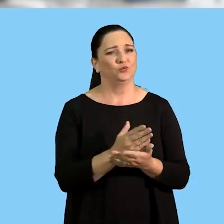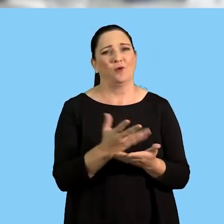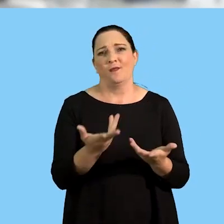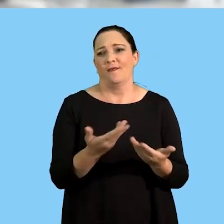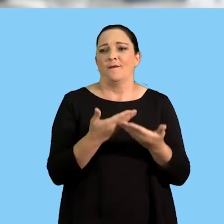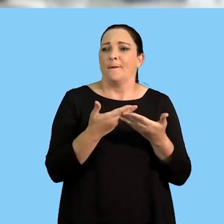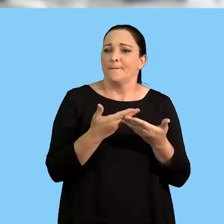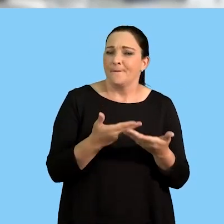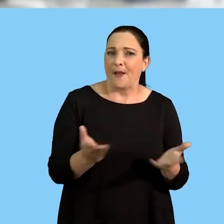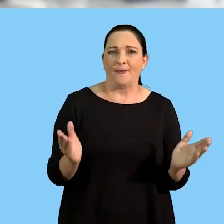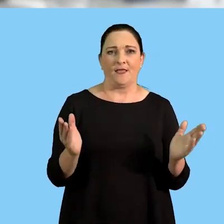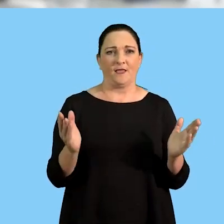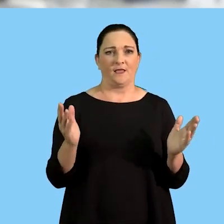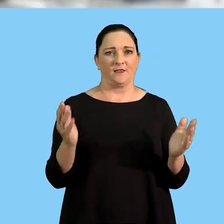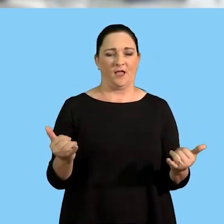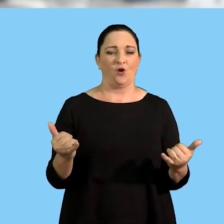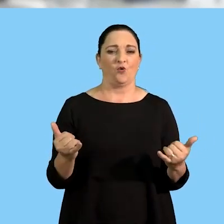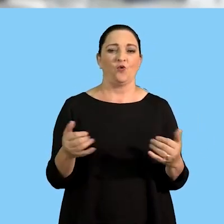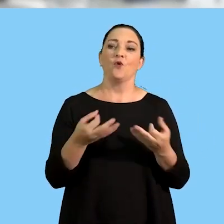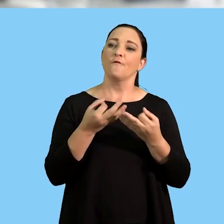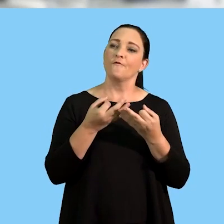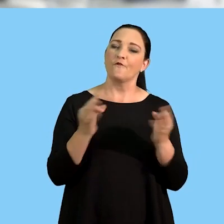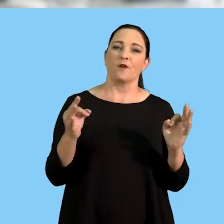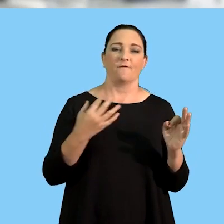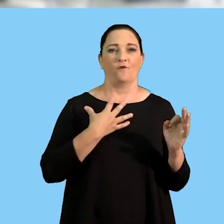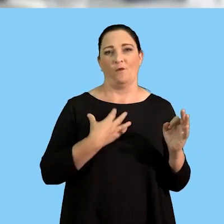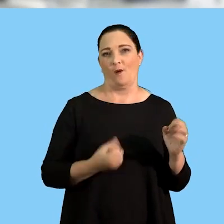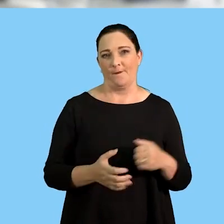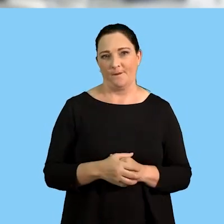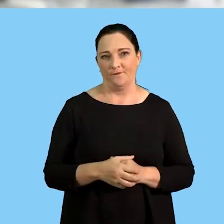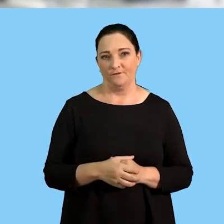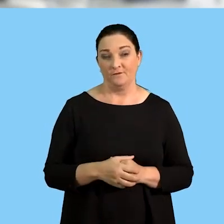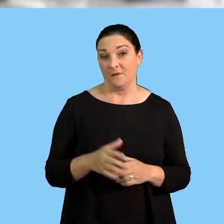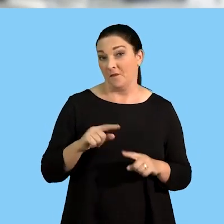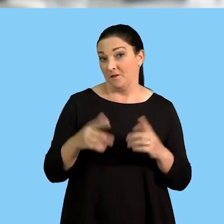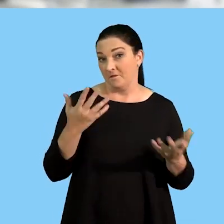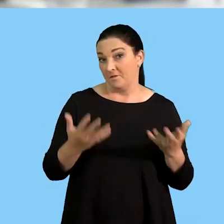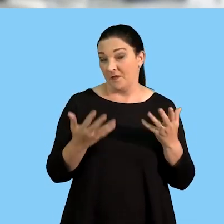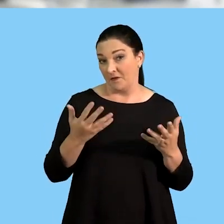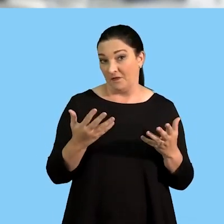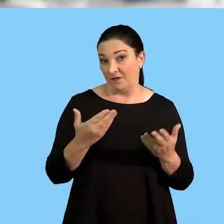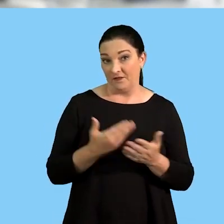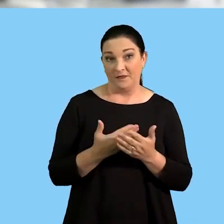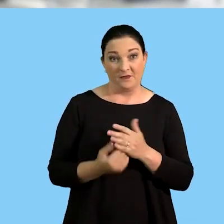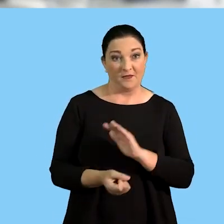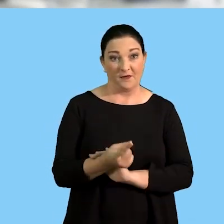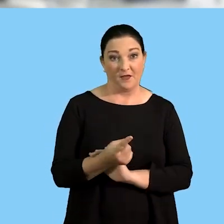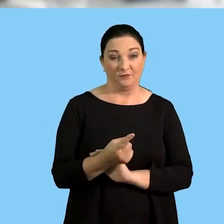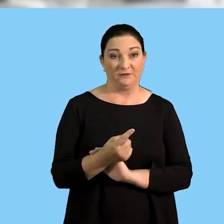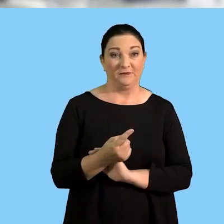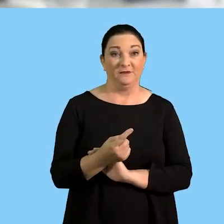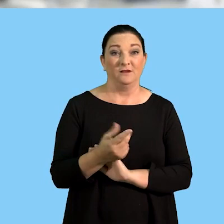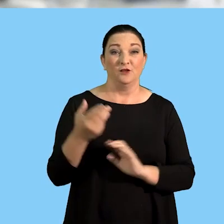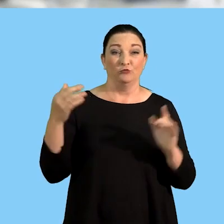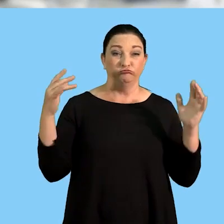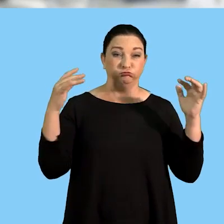public or the society is free from harm that the business can cause. Now, it might happen that the business is